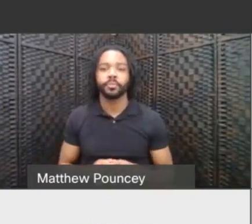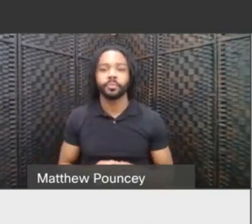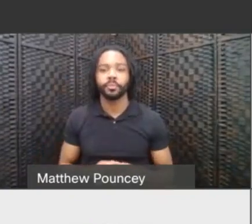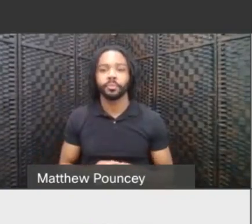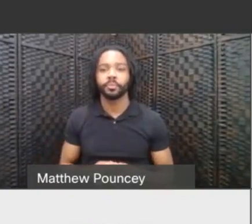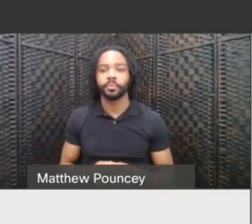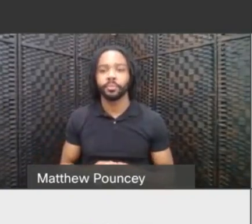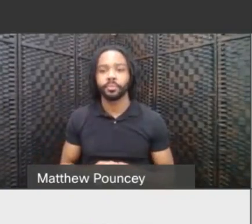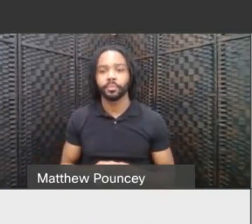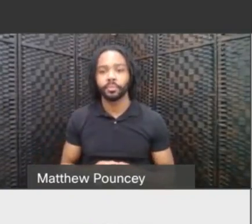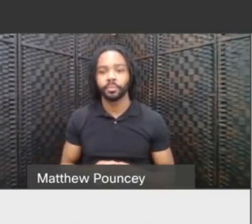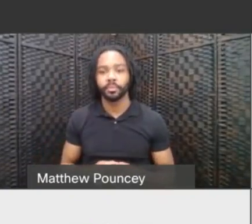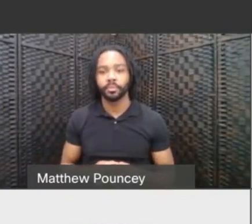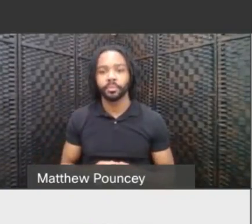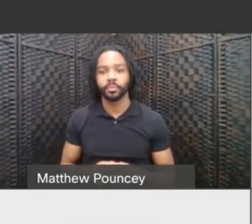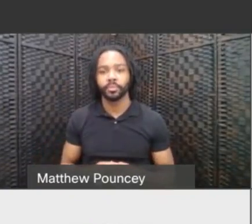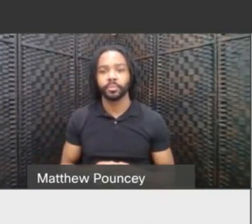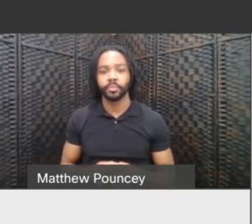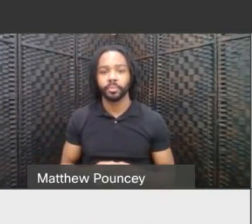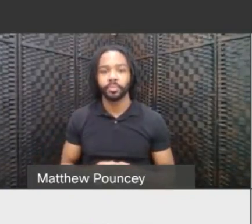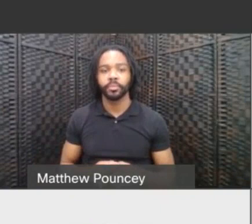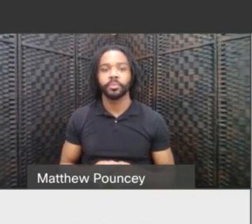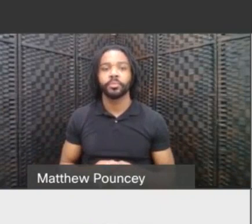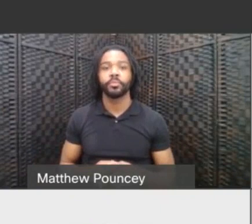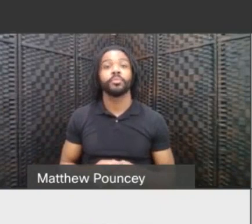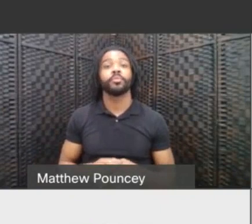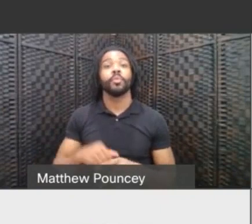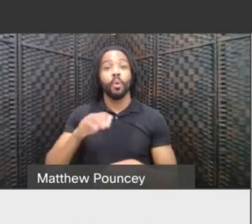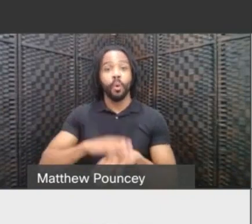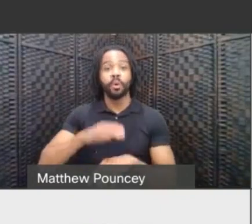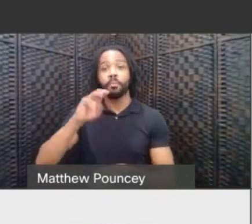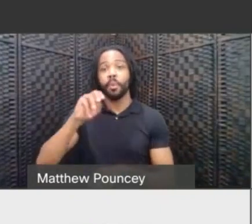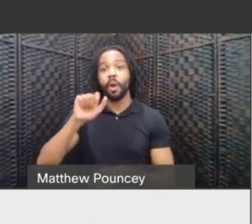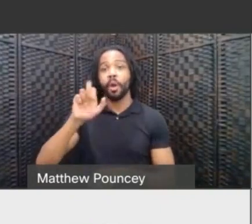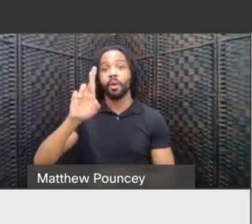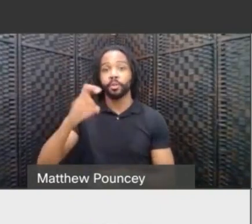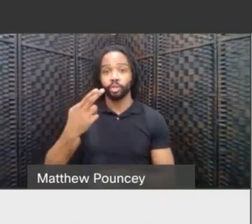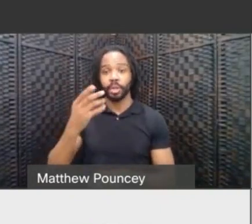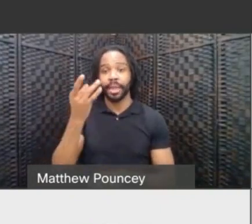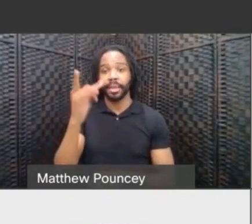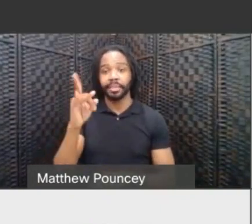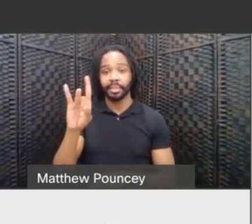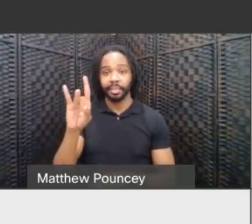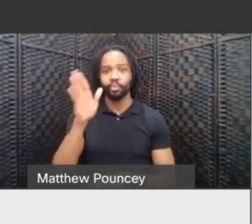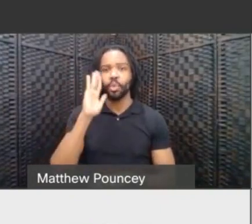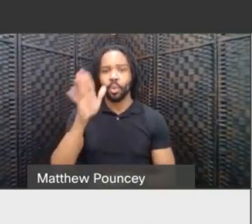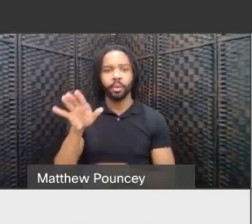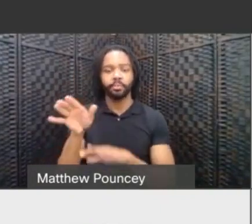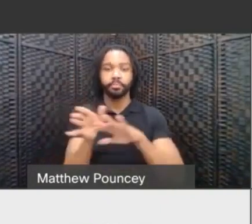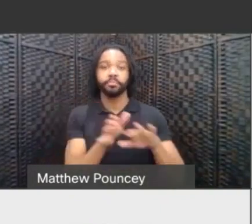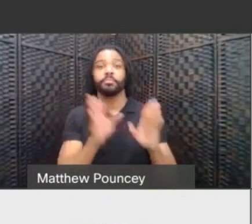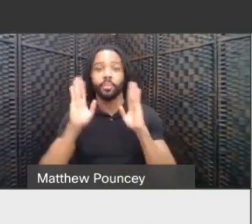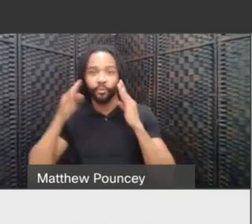We will devote the time during this forum on March the 18th to discuss the DDS